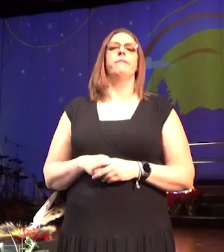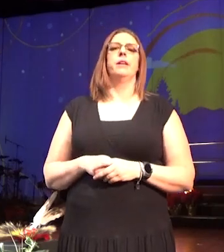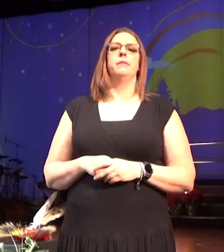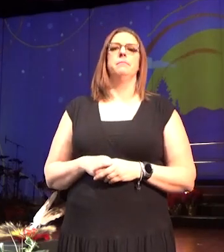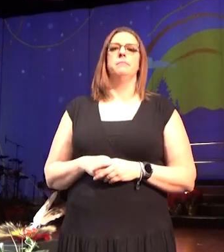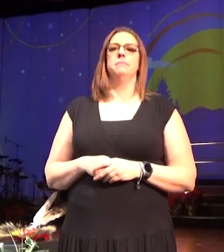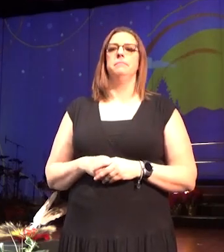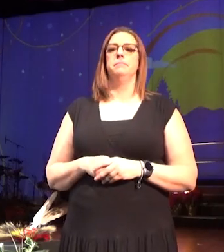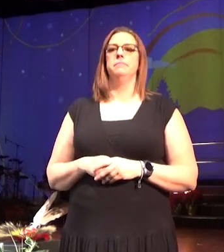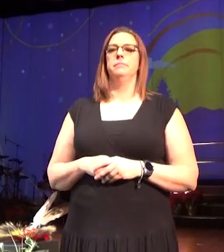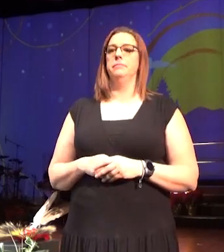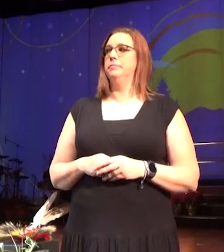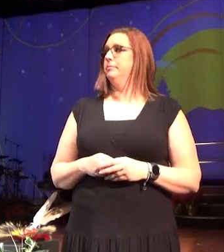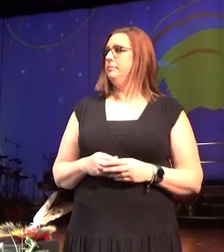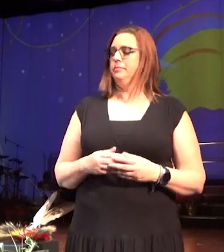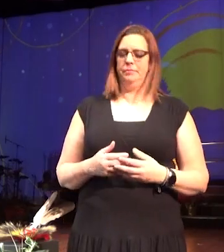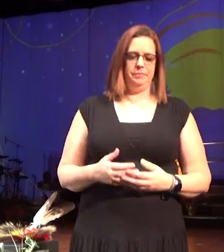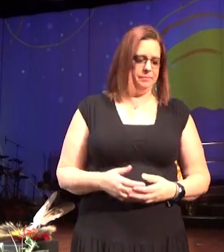So.